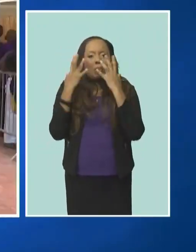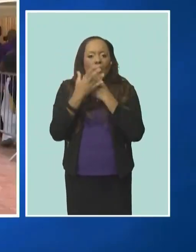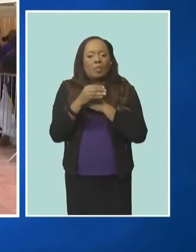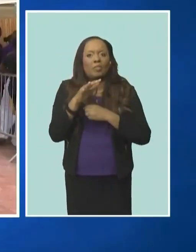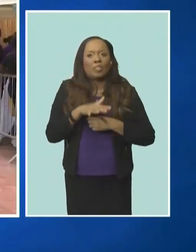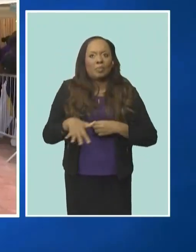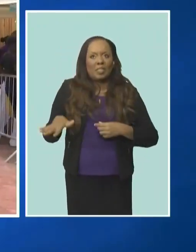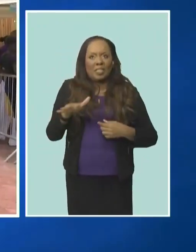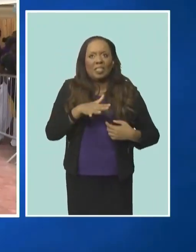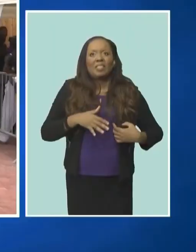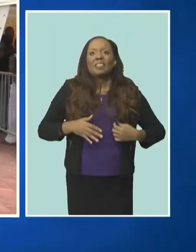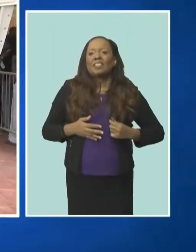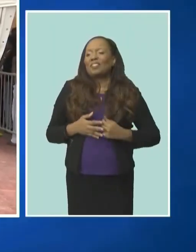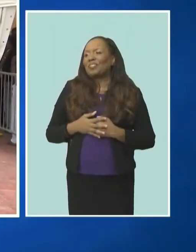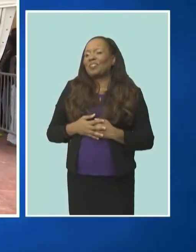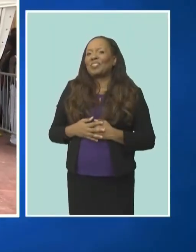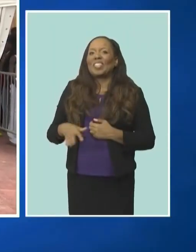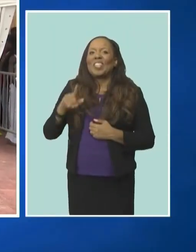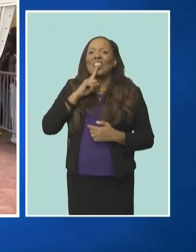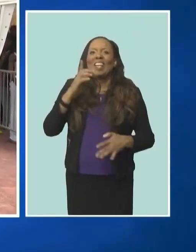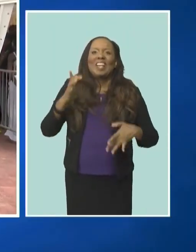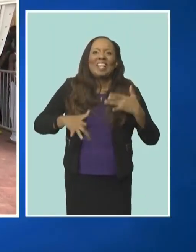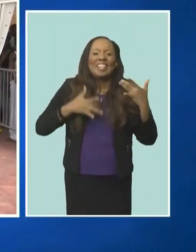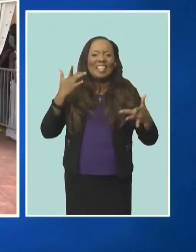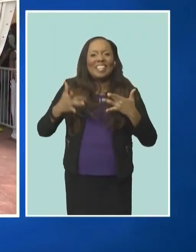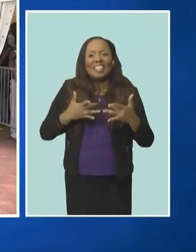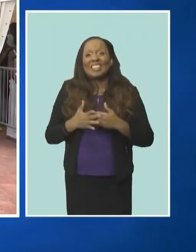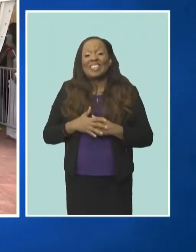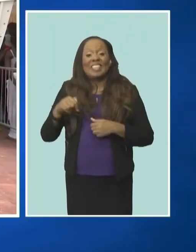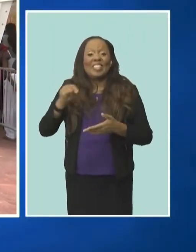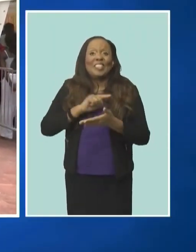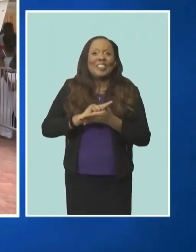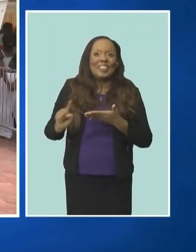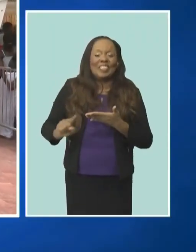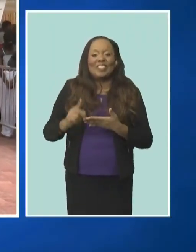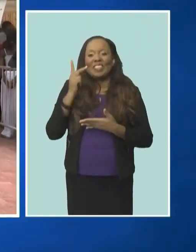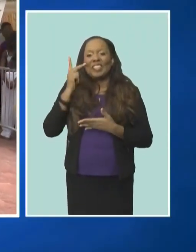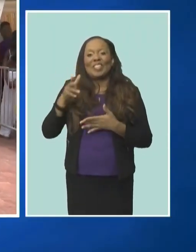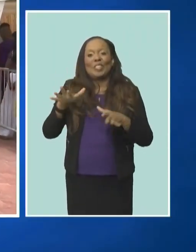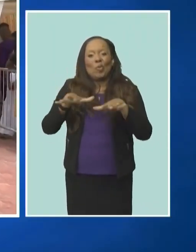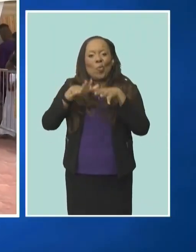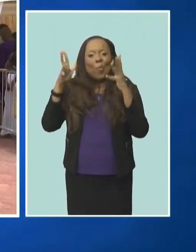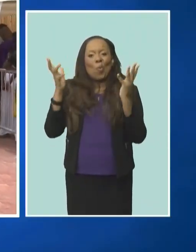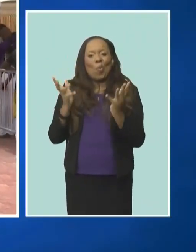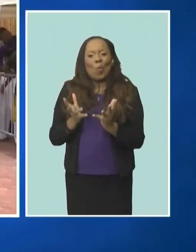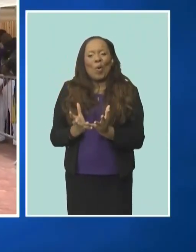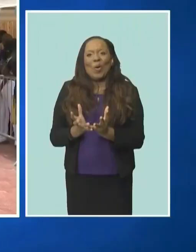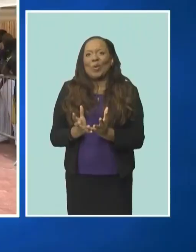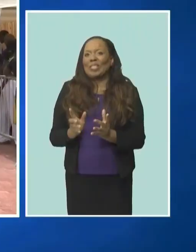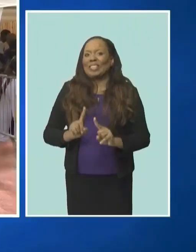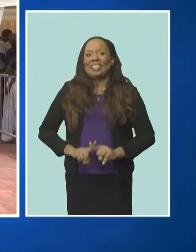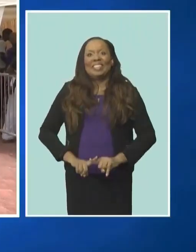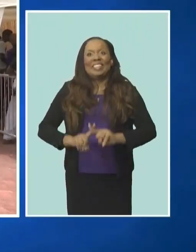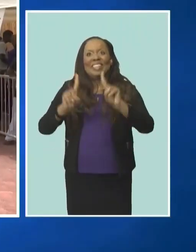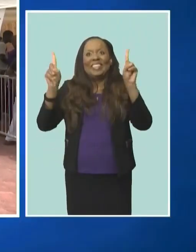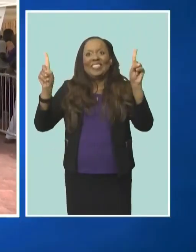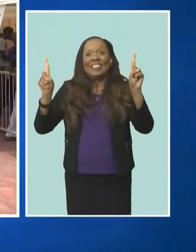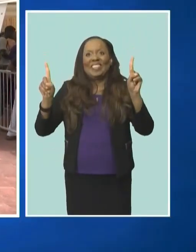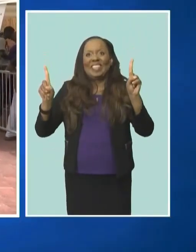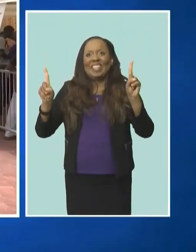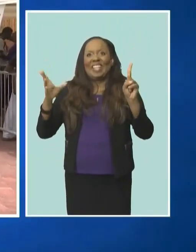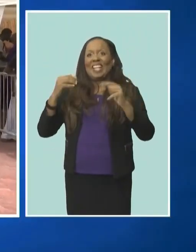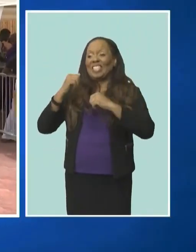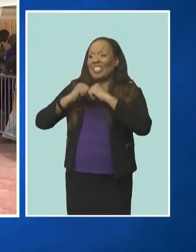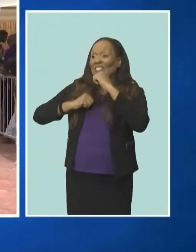in. I'm very excited about the show. Carifesta this week has shown that bringing the world together can make a huge difference, and the show and the structure the show